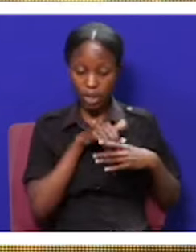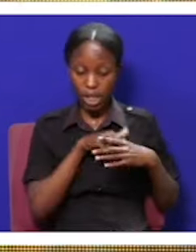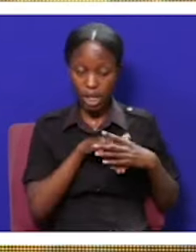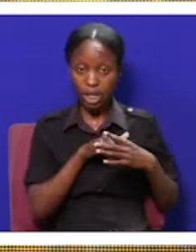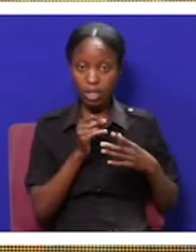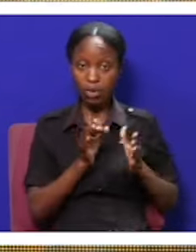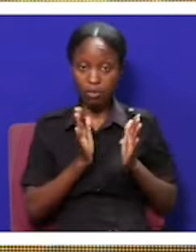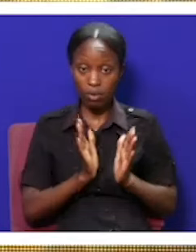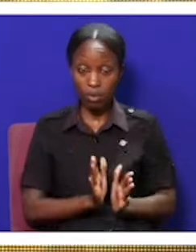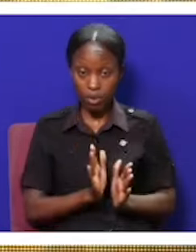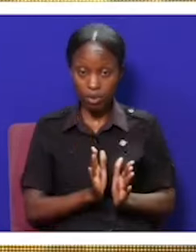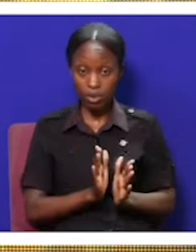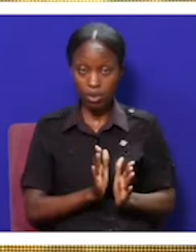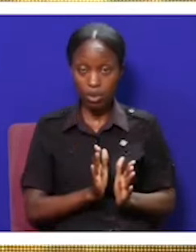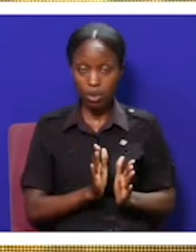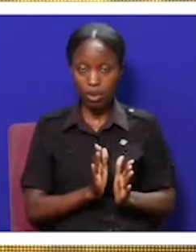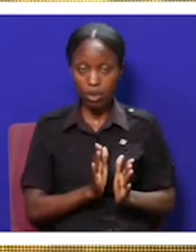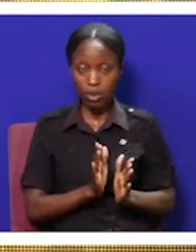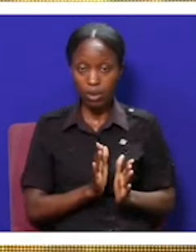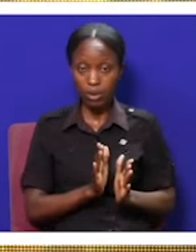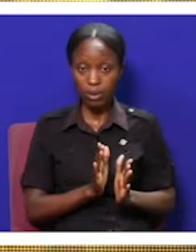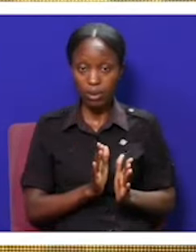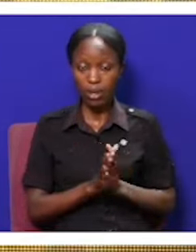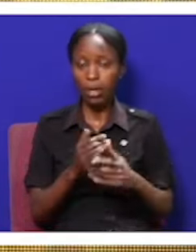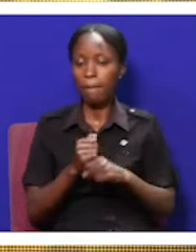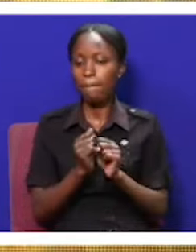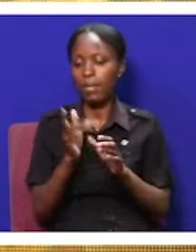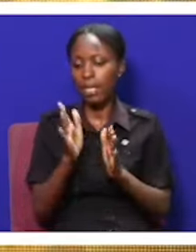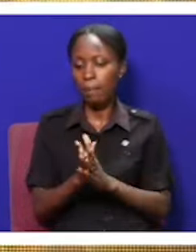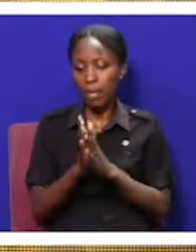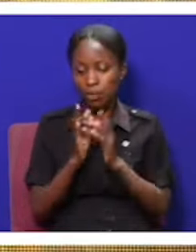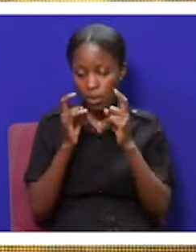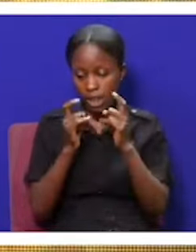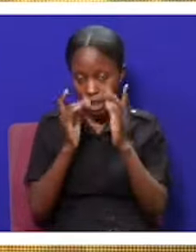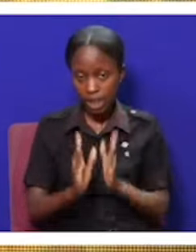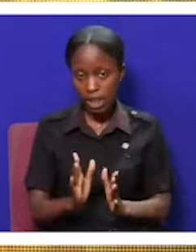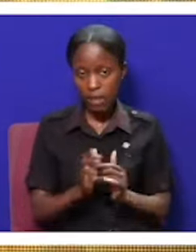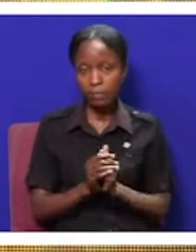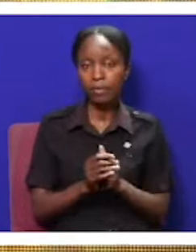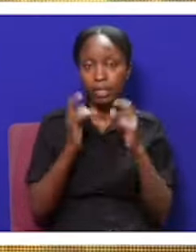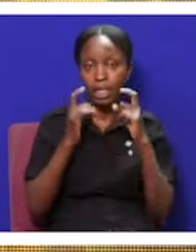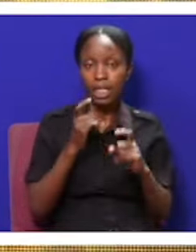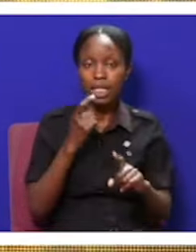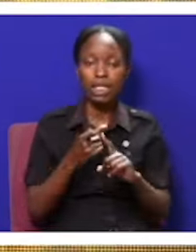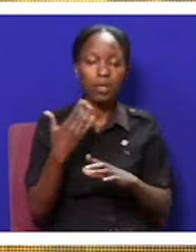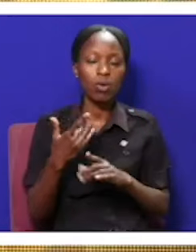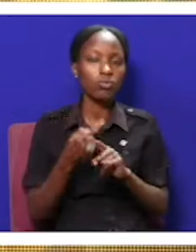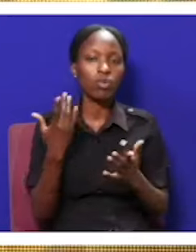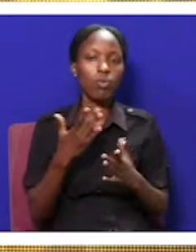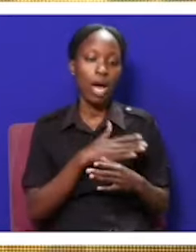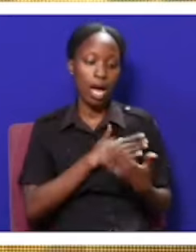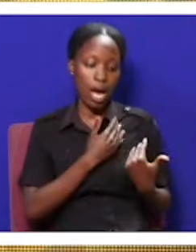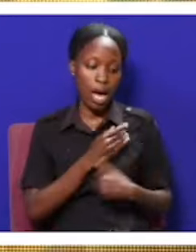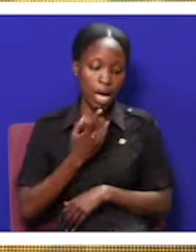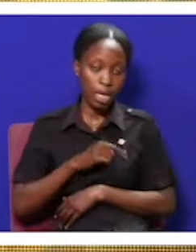a person and make him unclean. So see, sin comes from our hearts. That is where